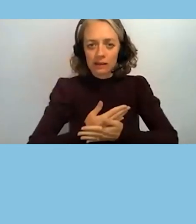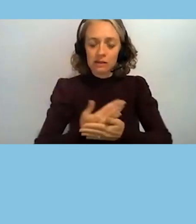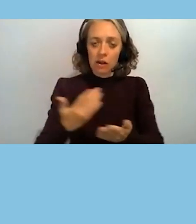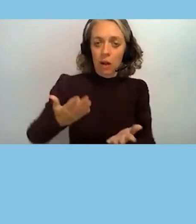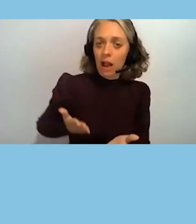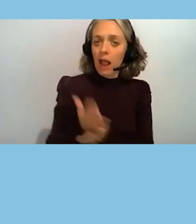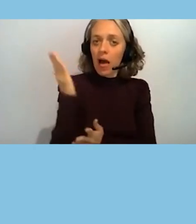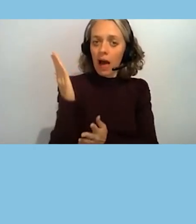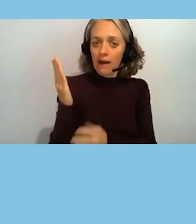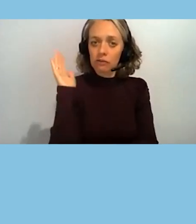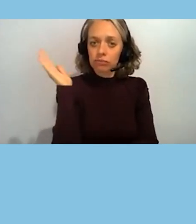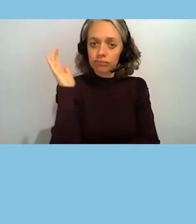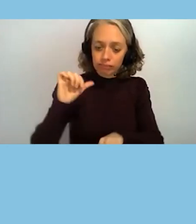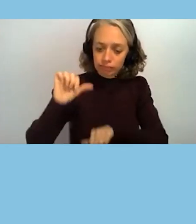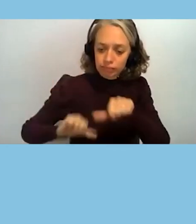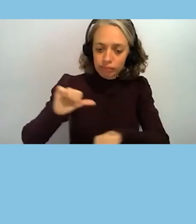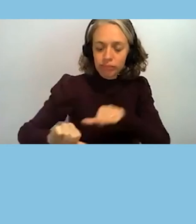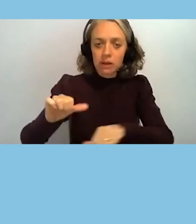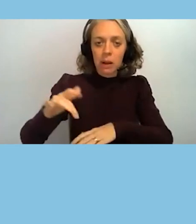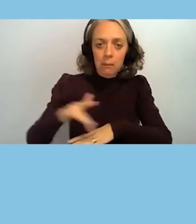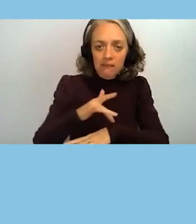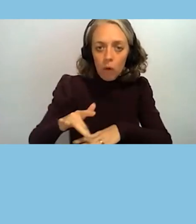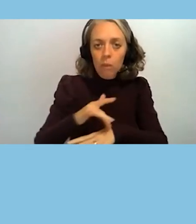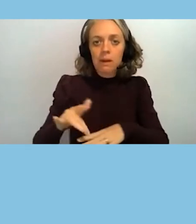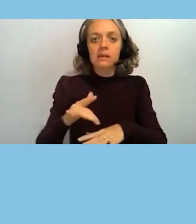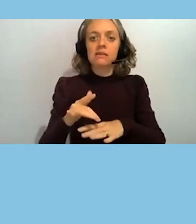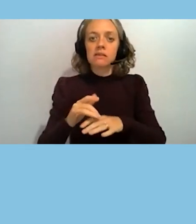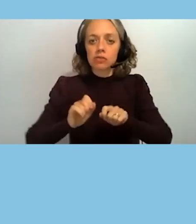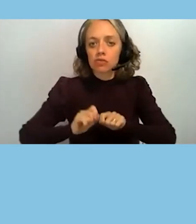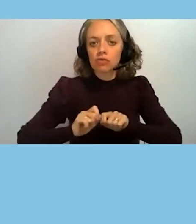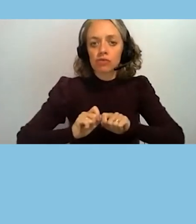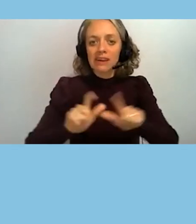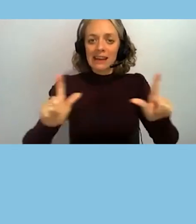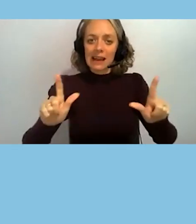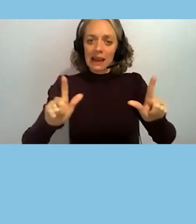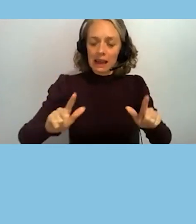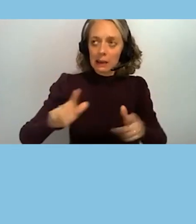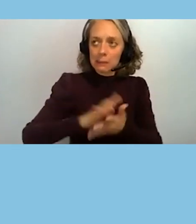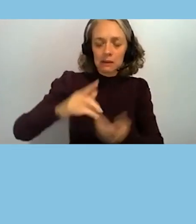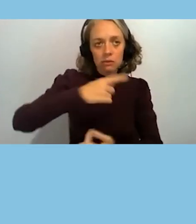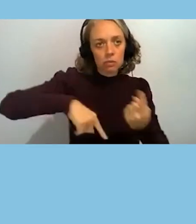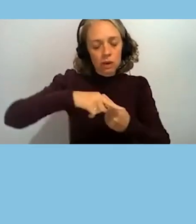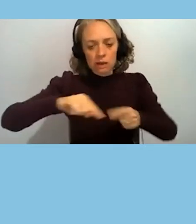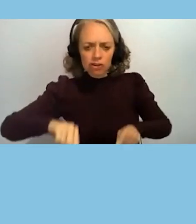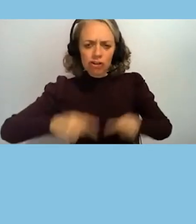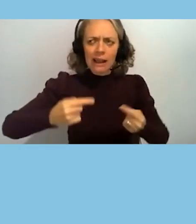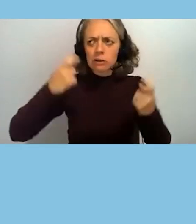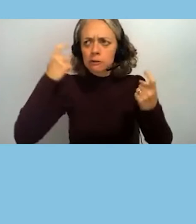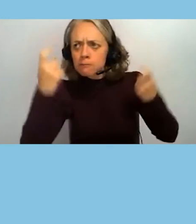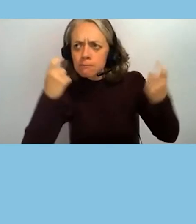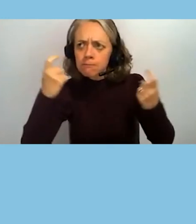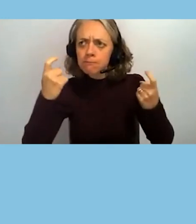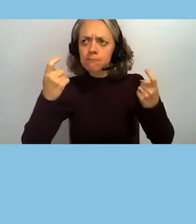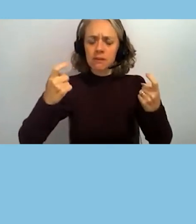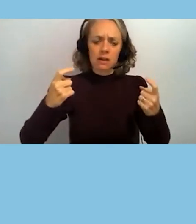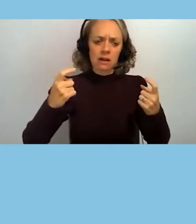of talks, performances, screenings, seek to create a challenging environment where open-mindedness and respect for each